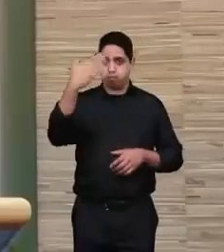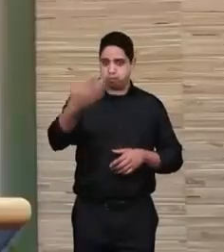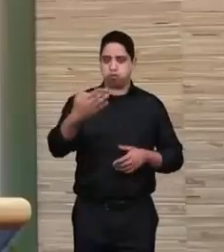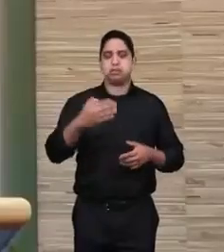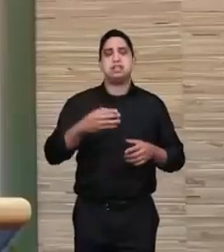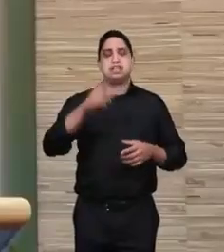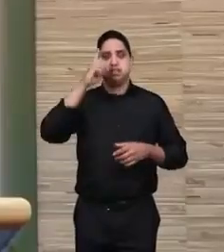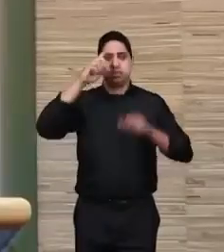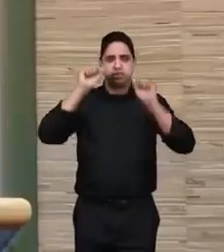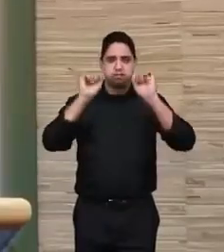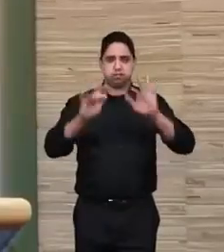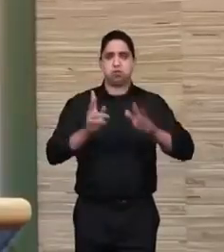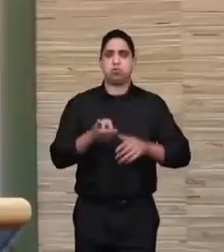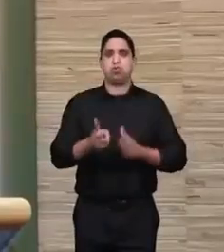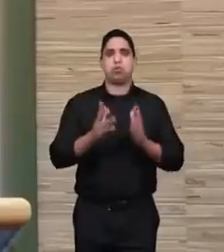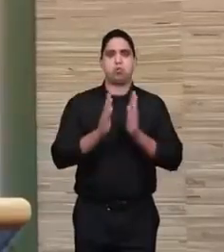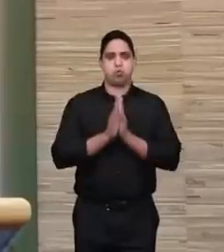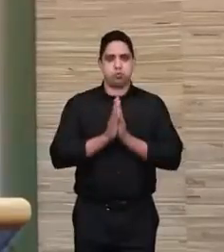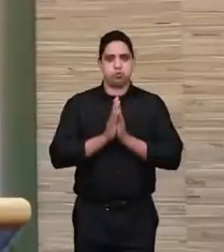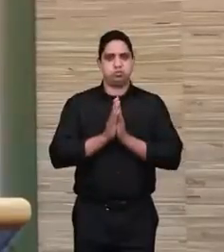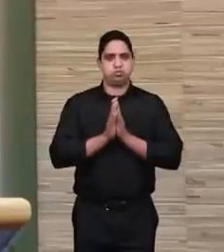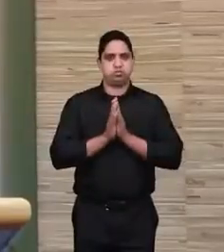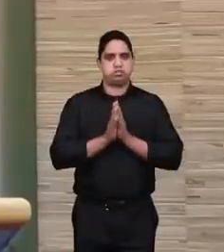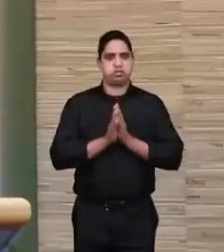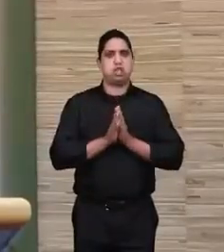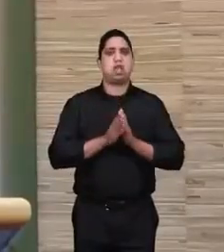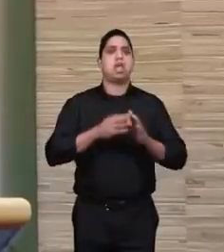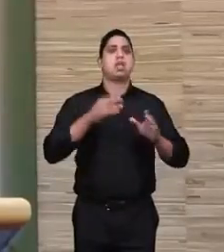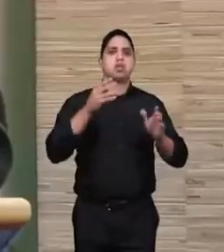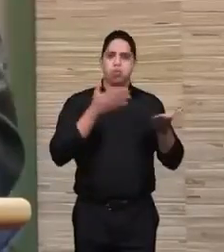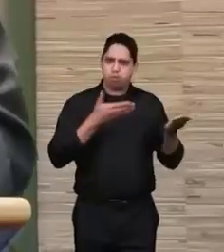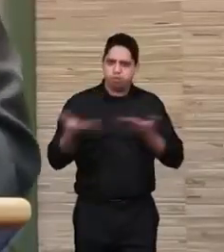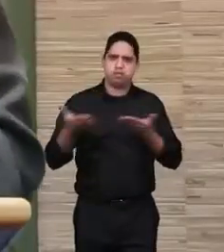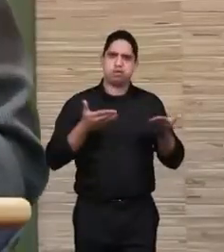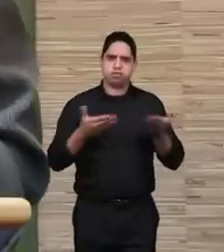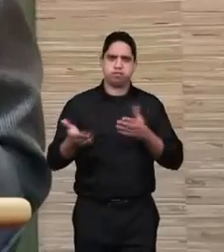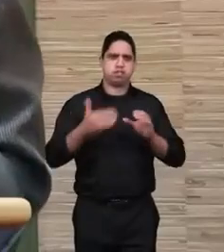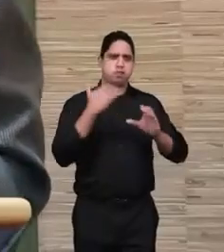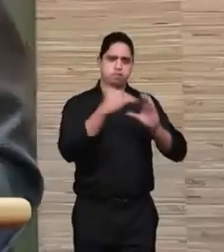May God bless you all. Keep praying and sharing the link